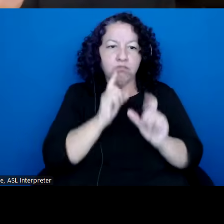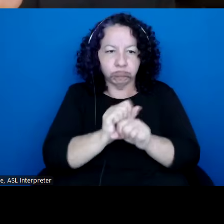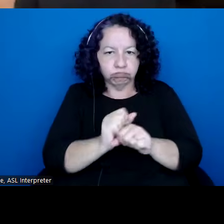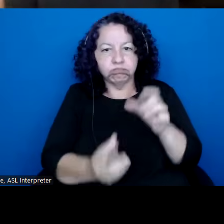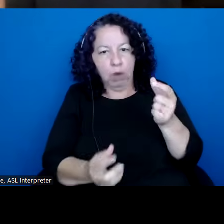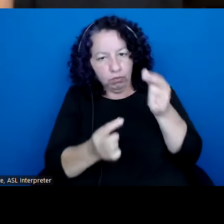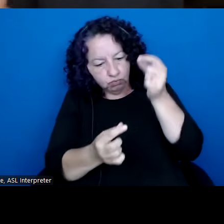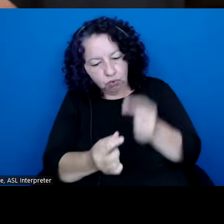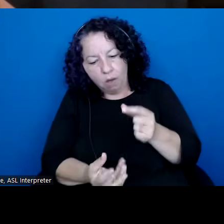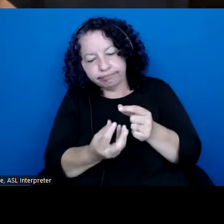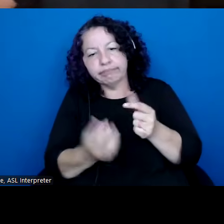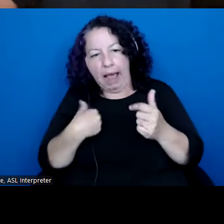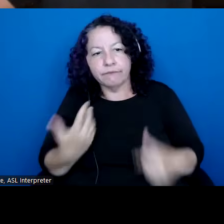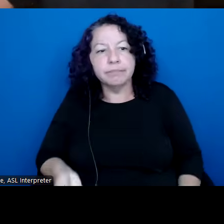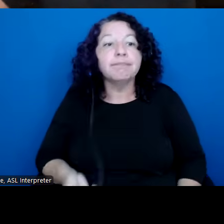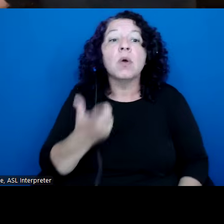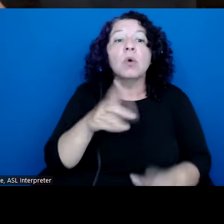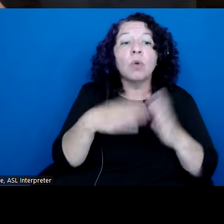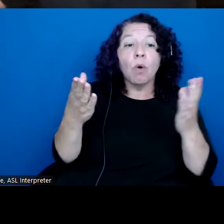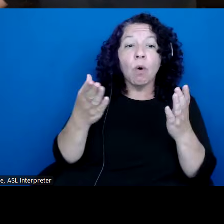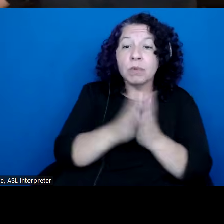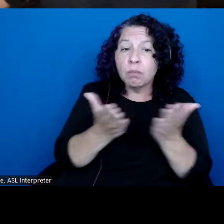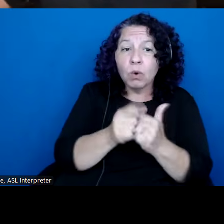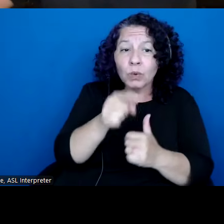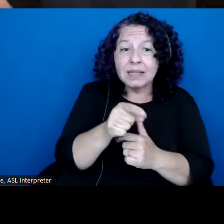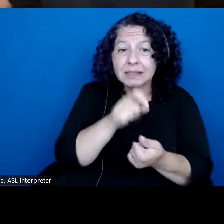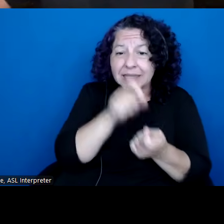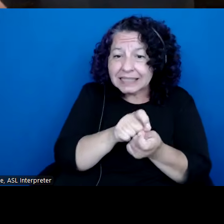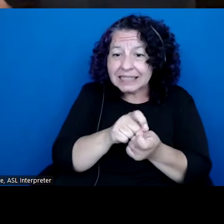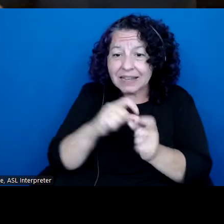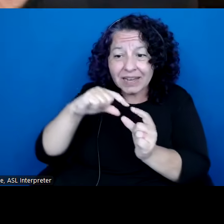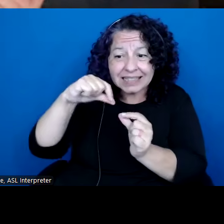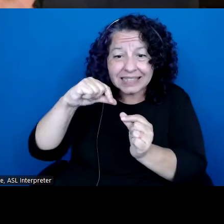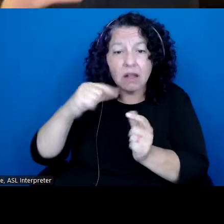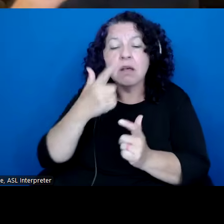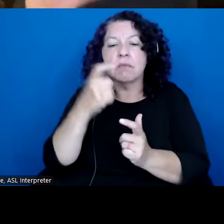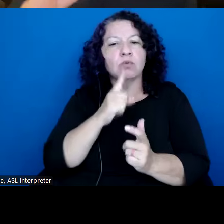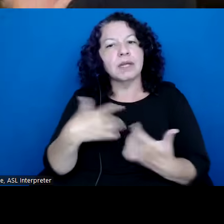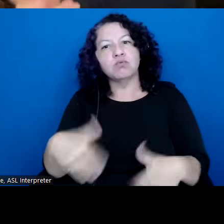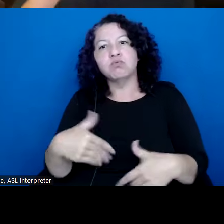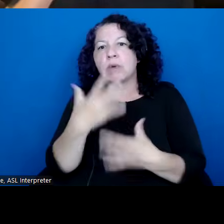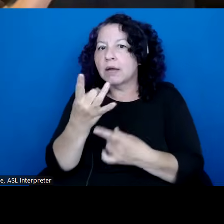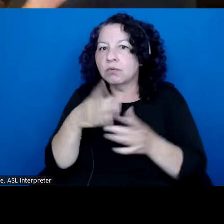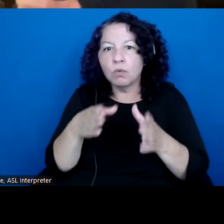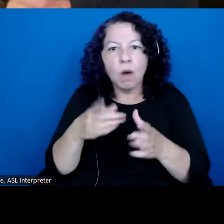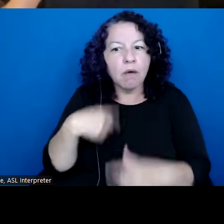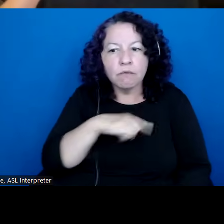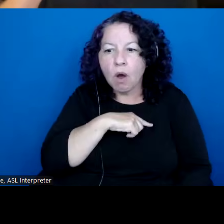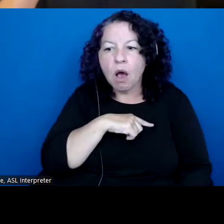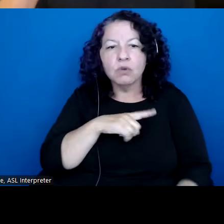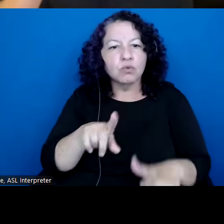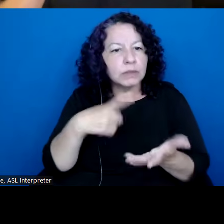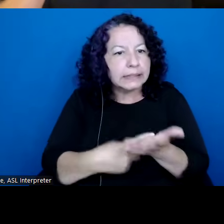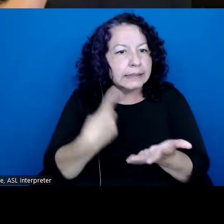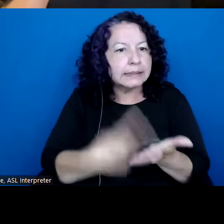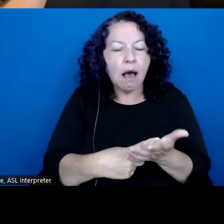So I open up the book with this particular seal because I think it's a really interesting way to get us into this question, this issue of